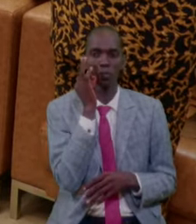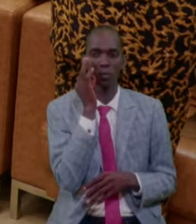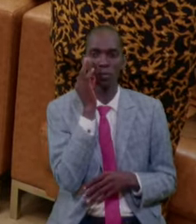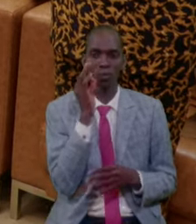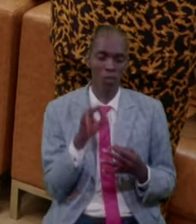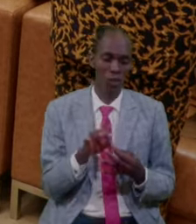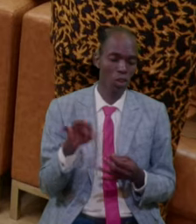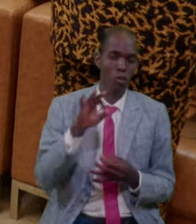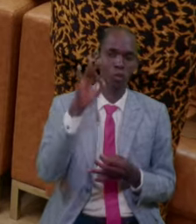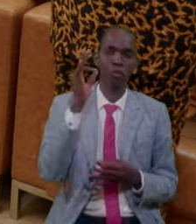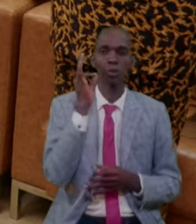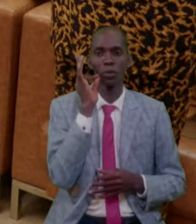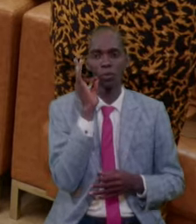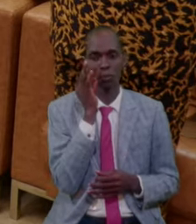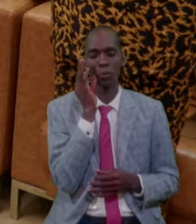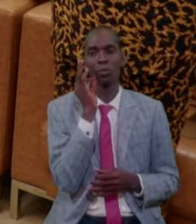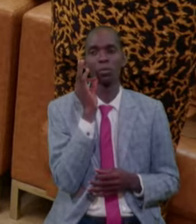spiritual fruit.